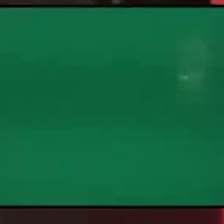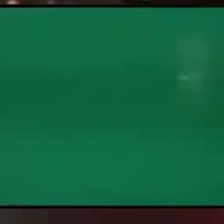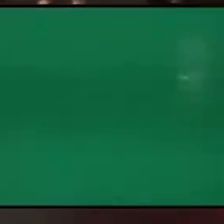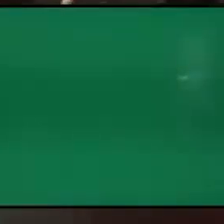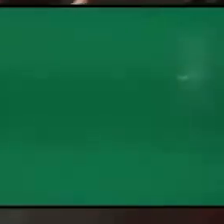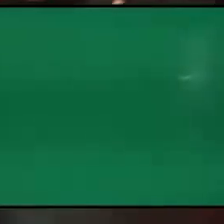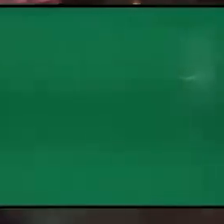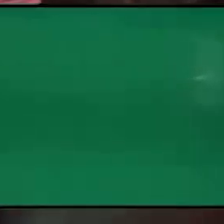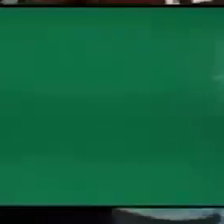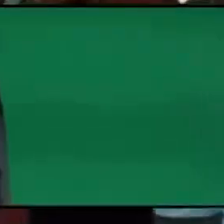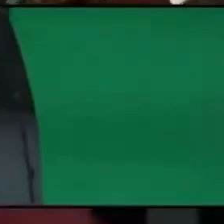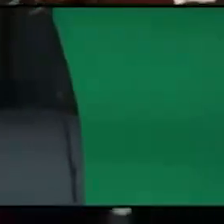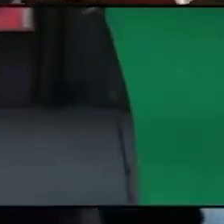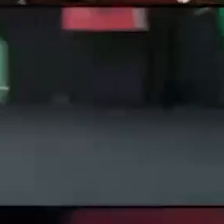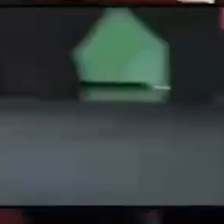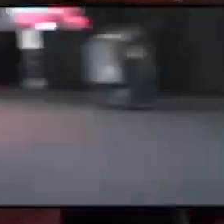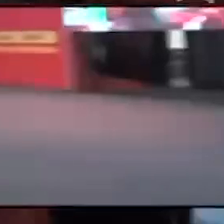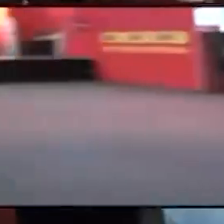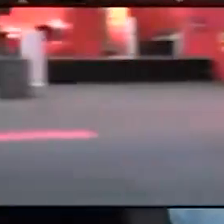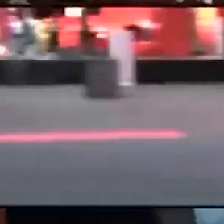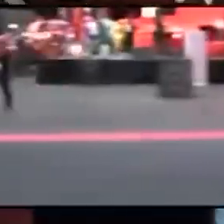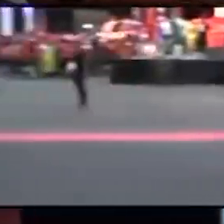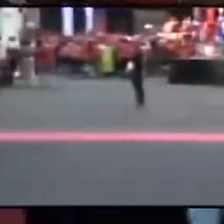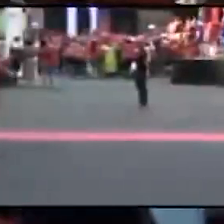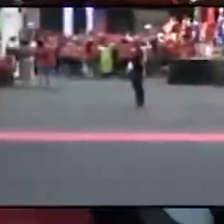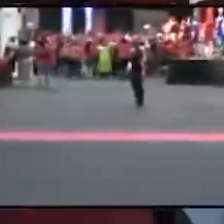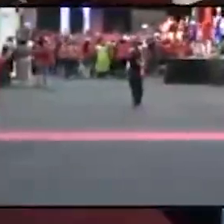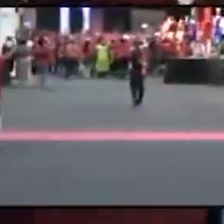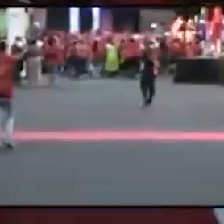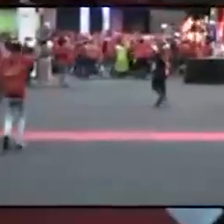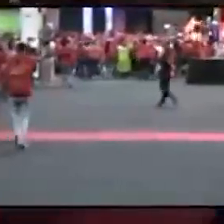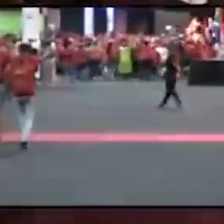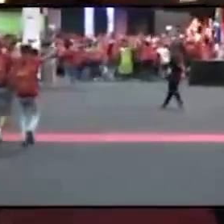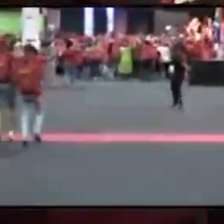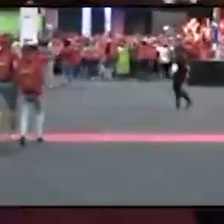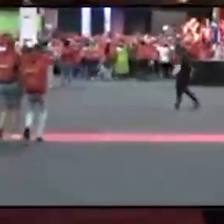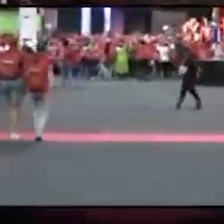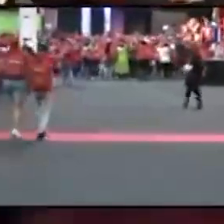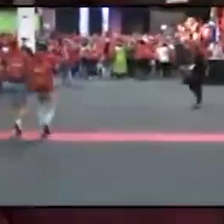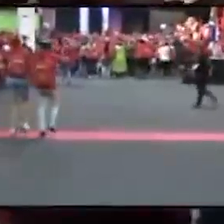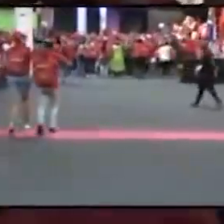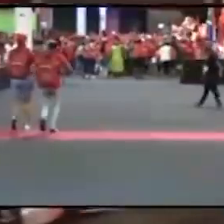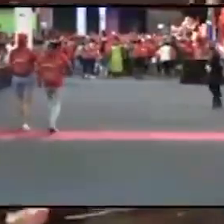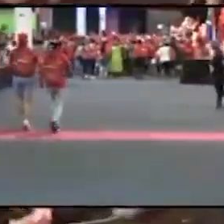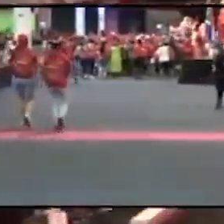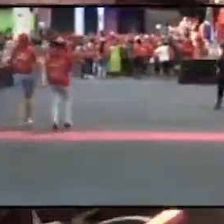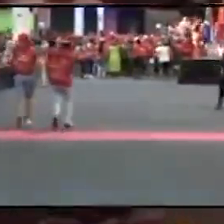kichi, kichima. Shoot to kill, Yamasa. Shoot